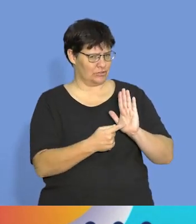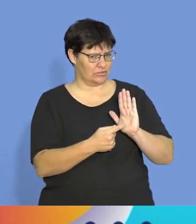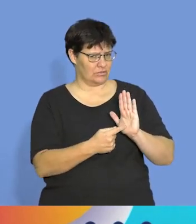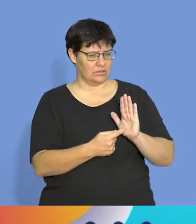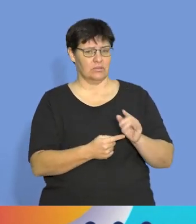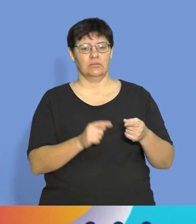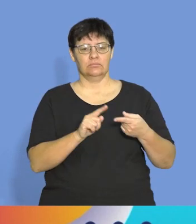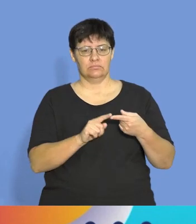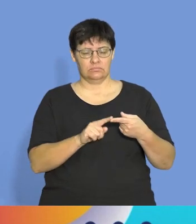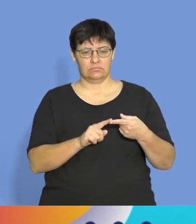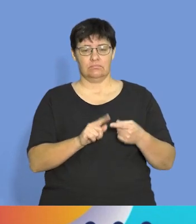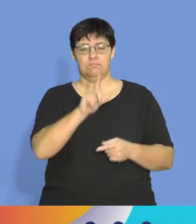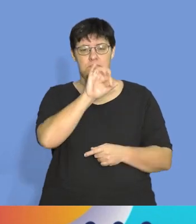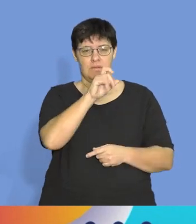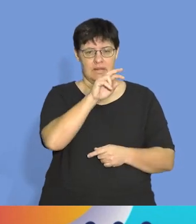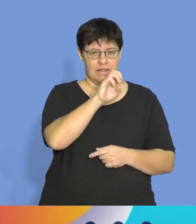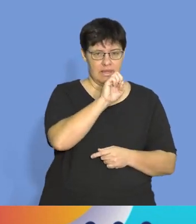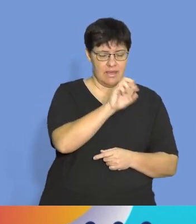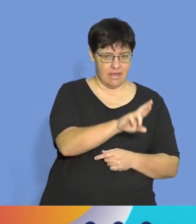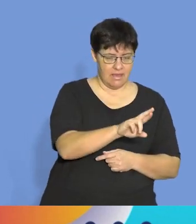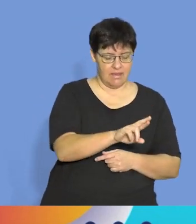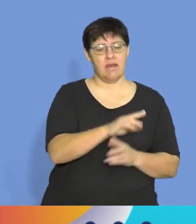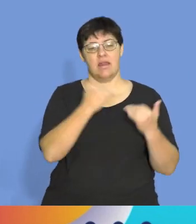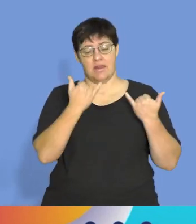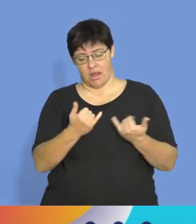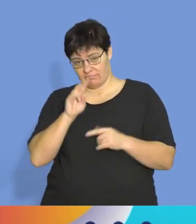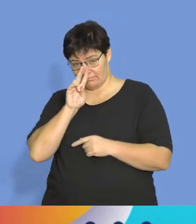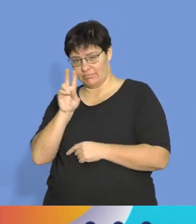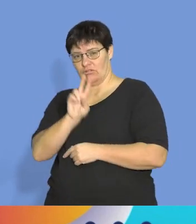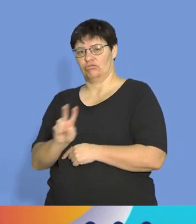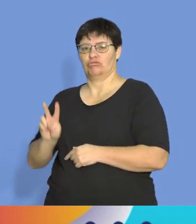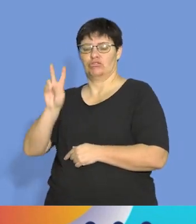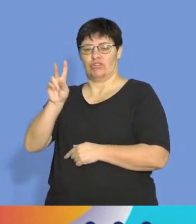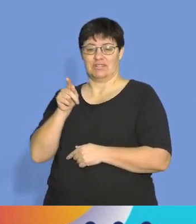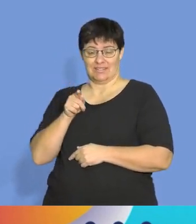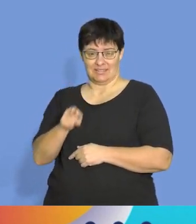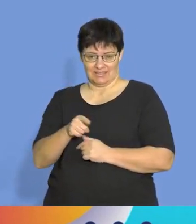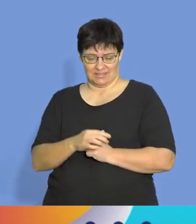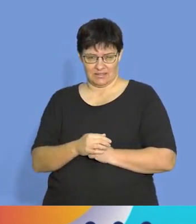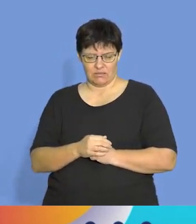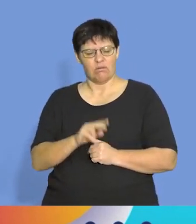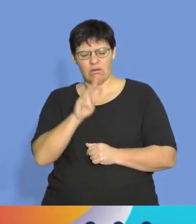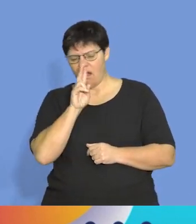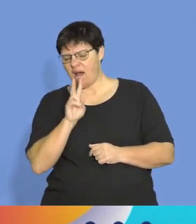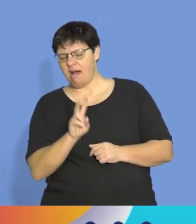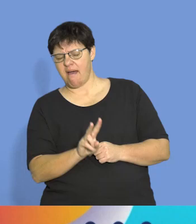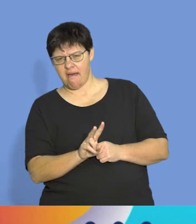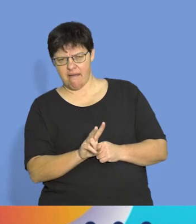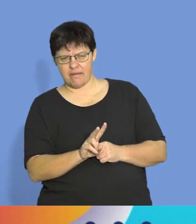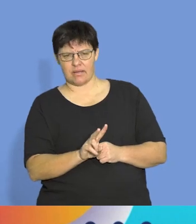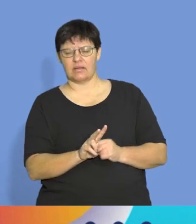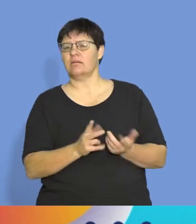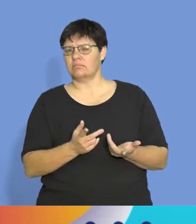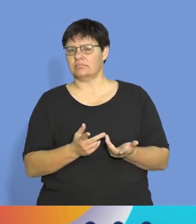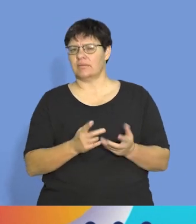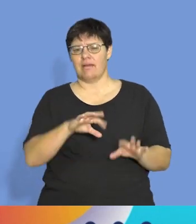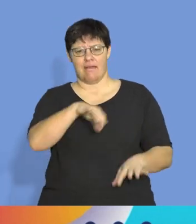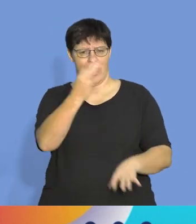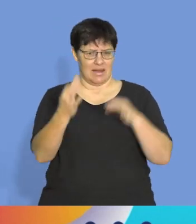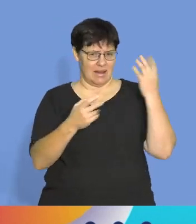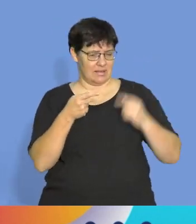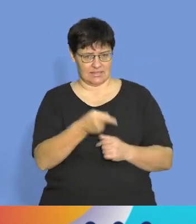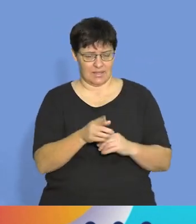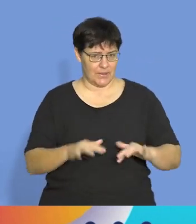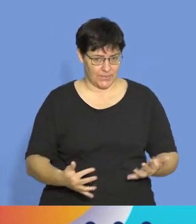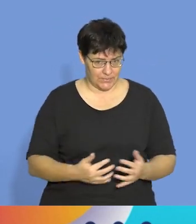at the linear one. Now we're going to look at the quadratic one and try to see how do we then analyze that and